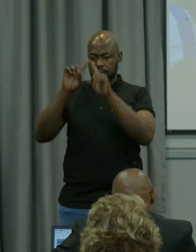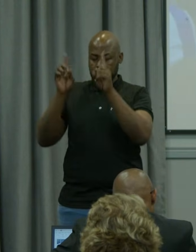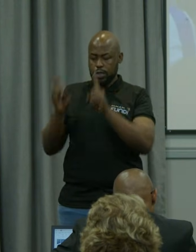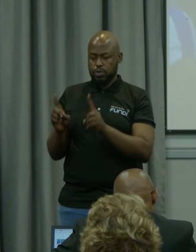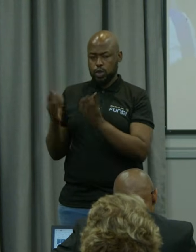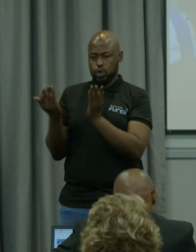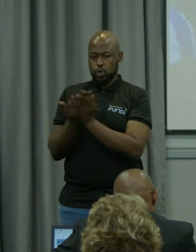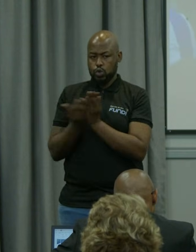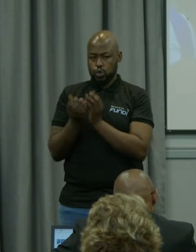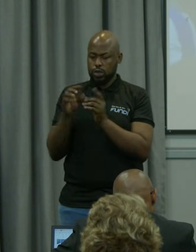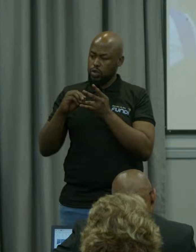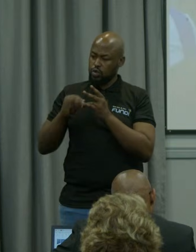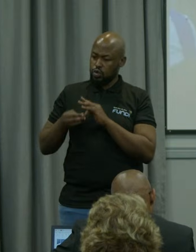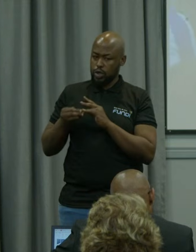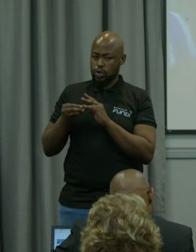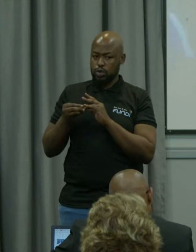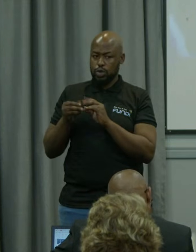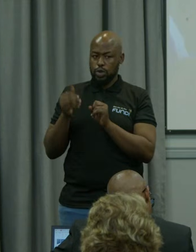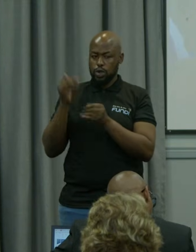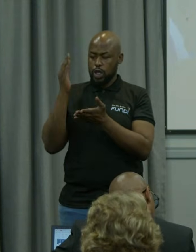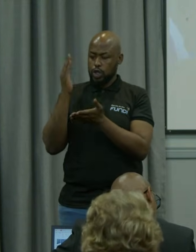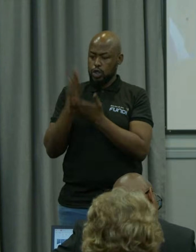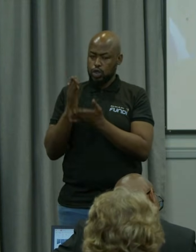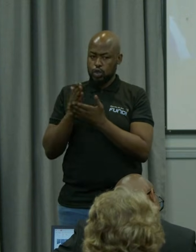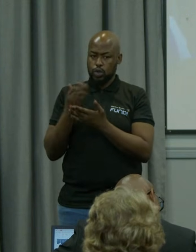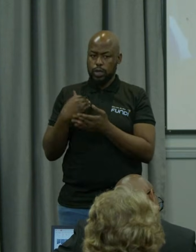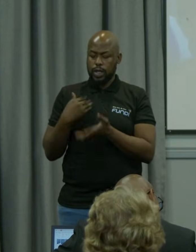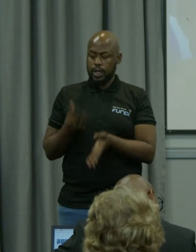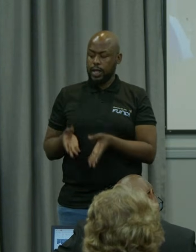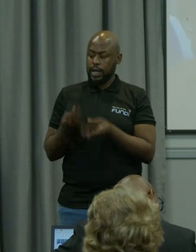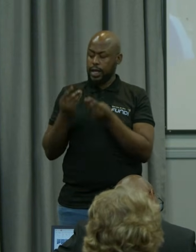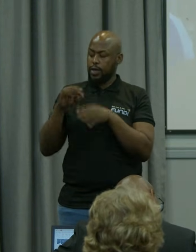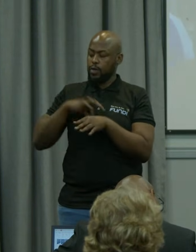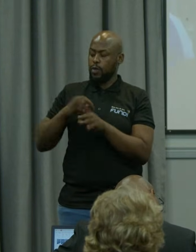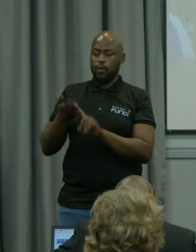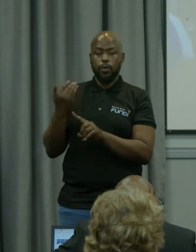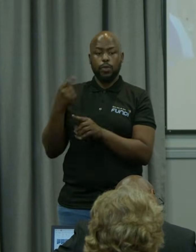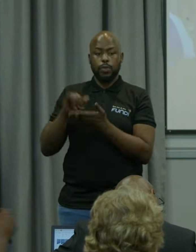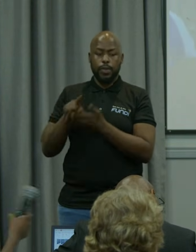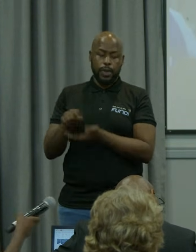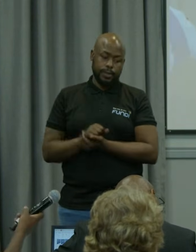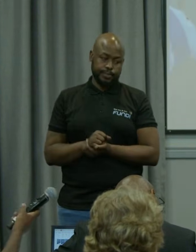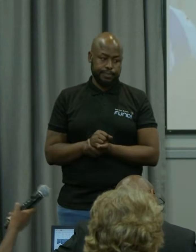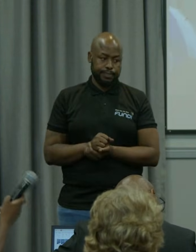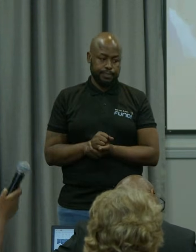trying to ensure that they benefit from the process of post-provisioning? Thanks.